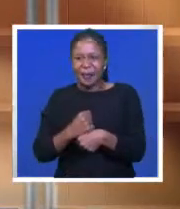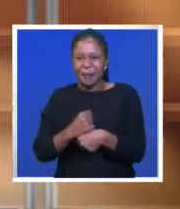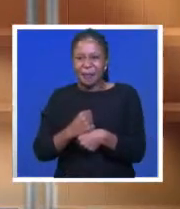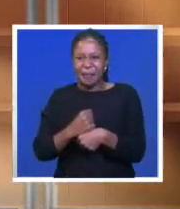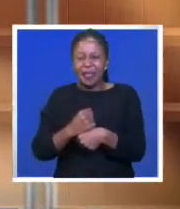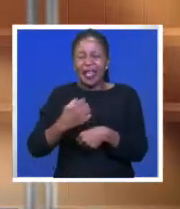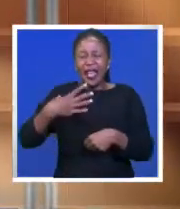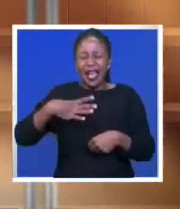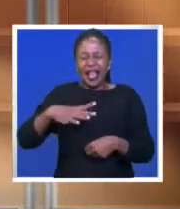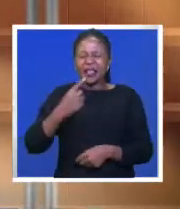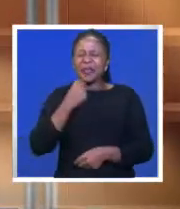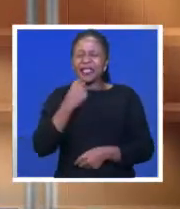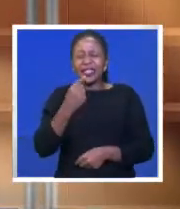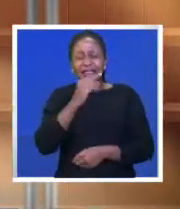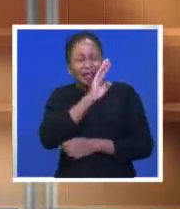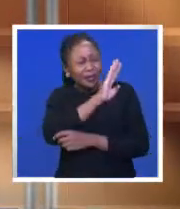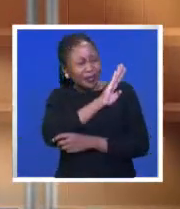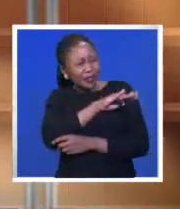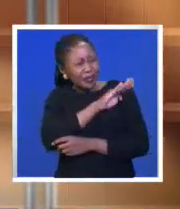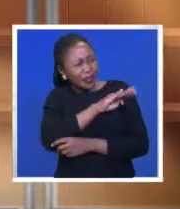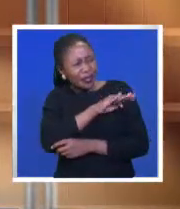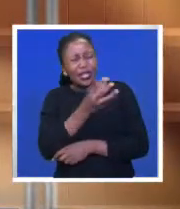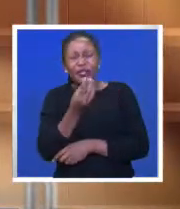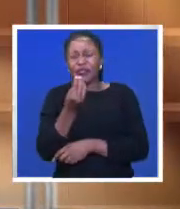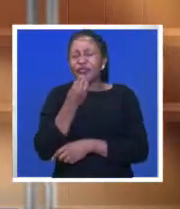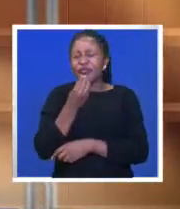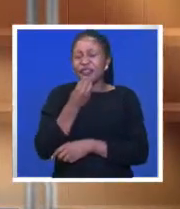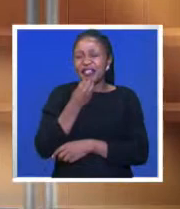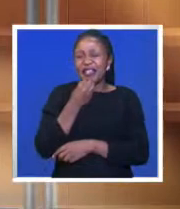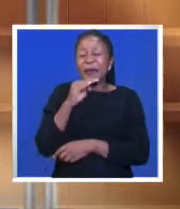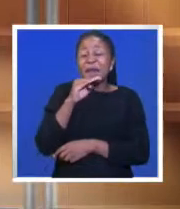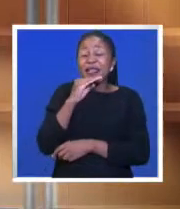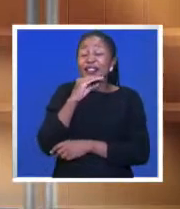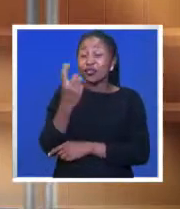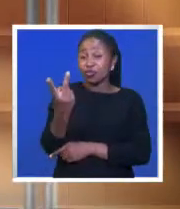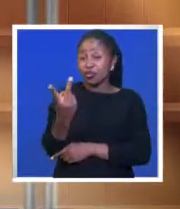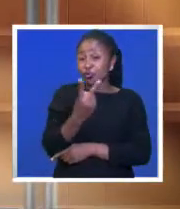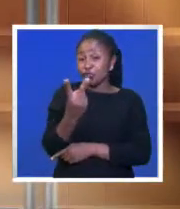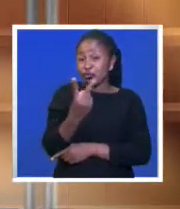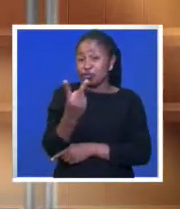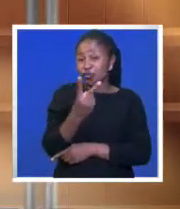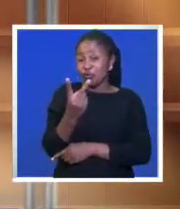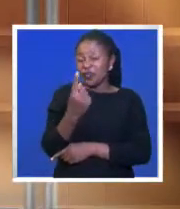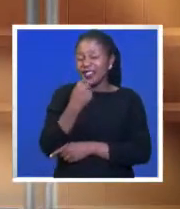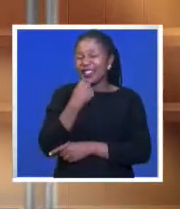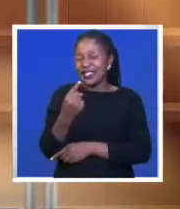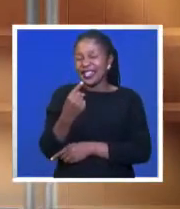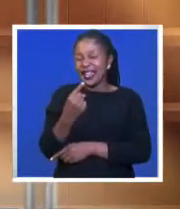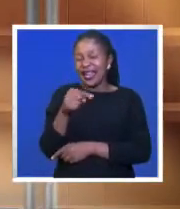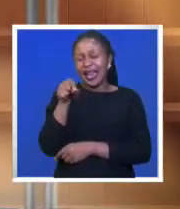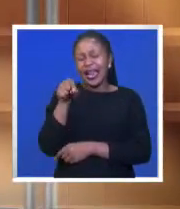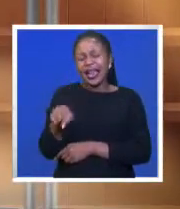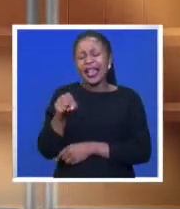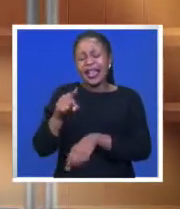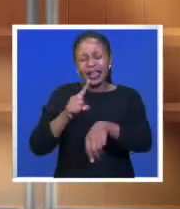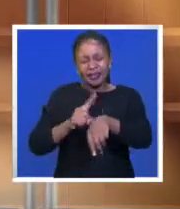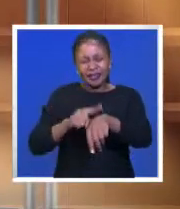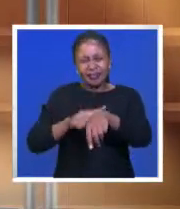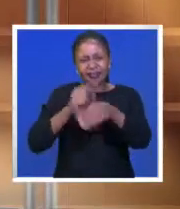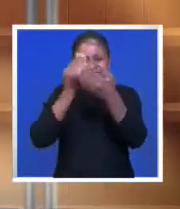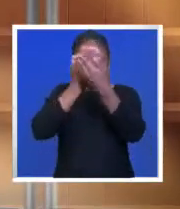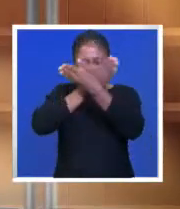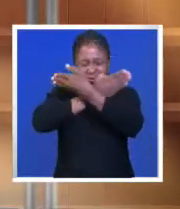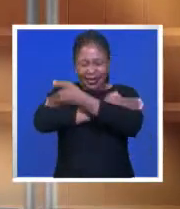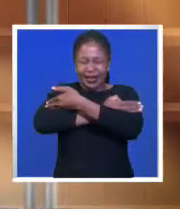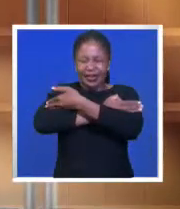and nightcap. One of these actually is telling us that this took place at night, my dear Lena. And